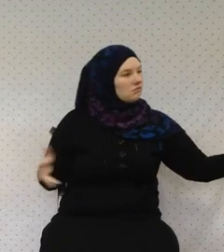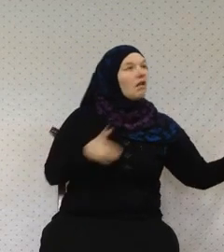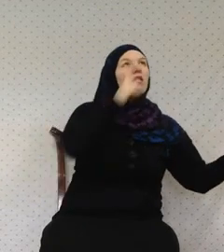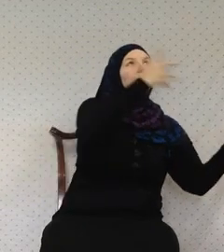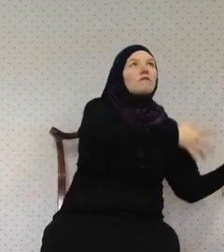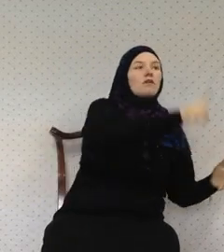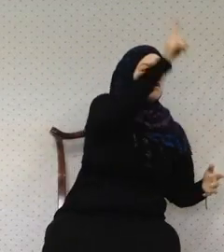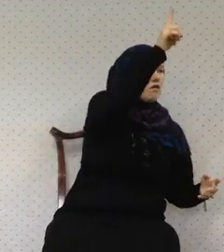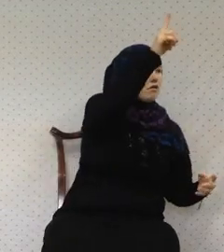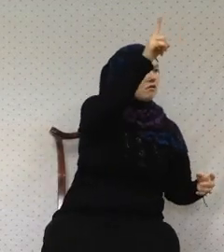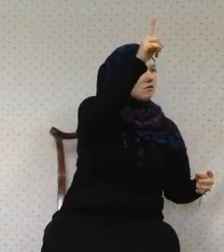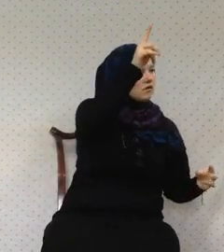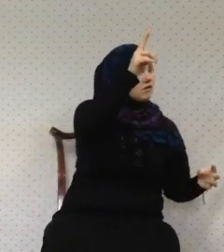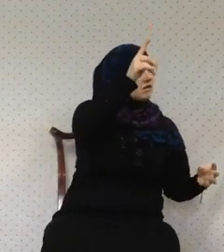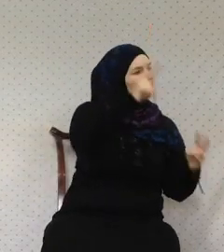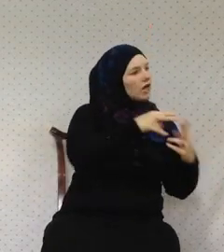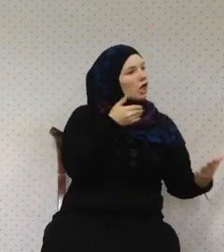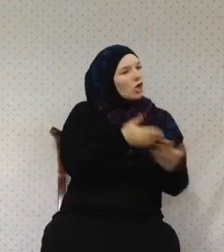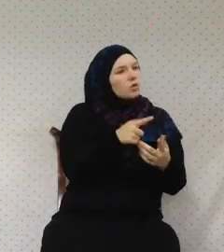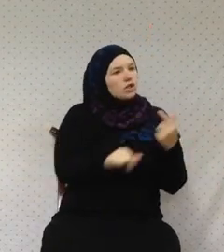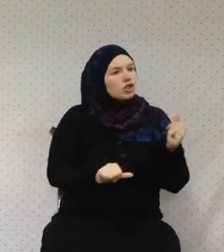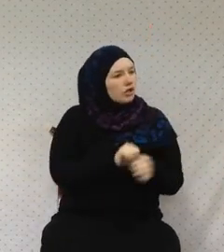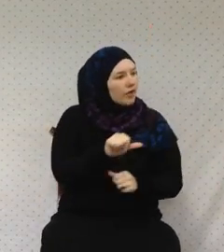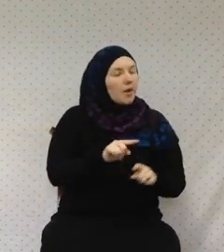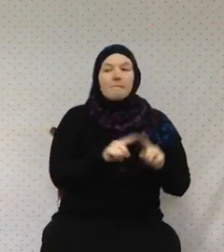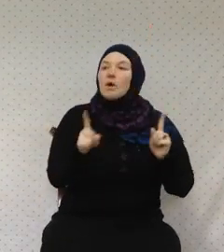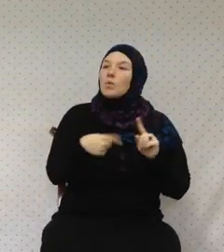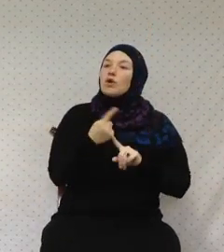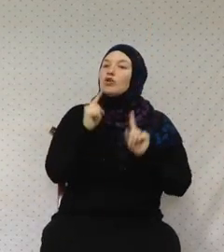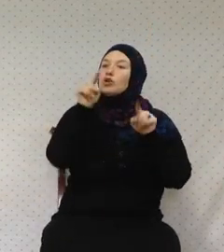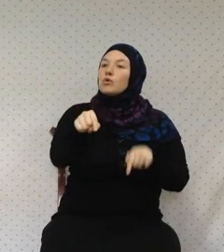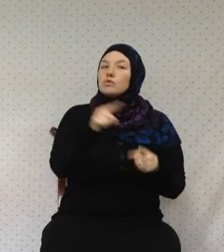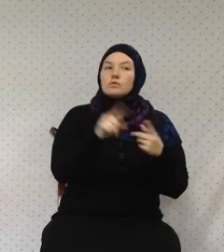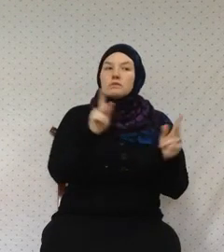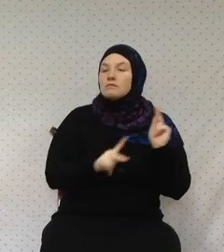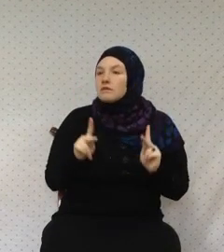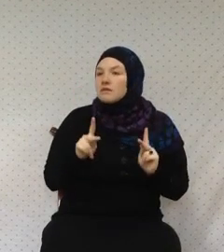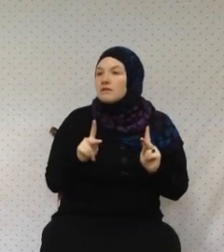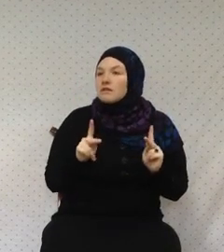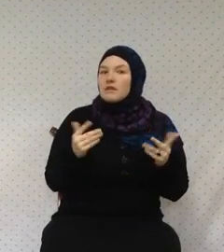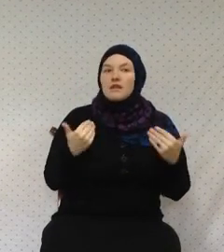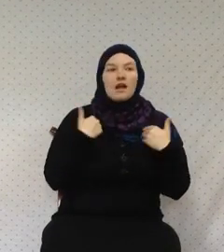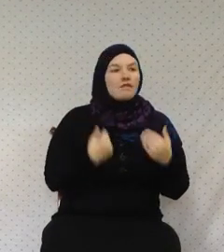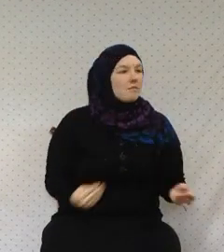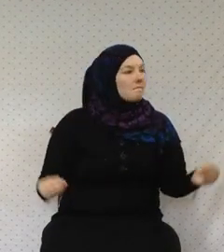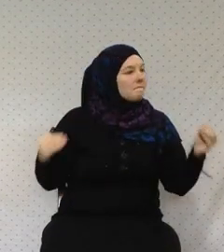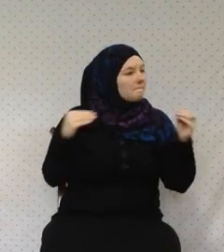are very close to each other. But when you go to people who even have